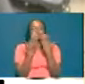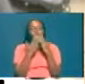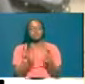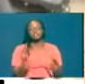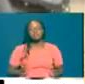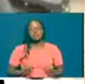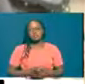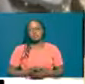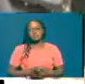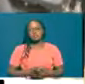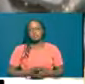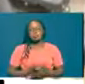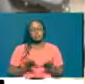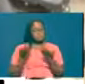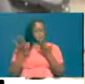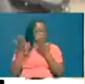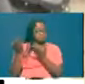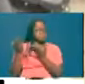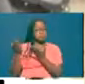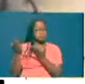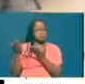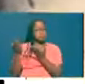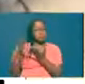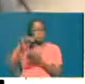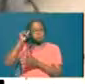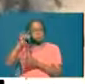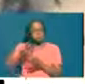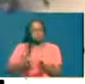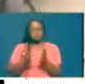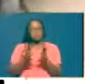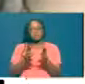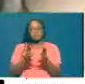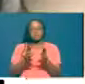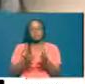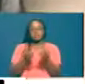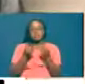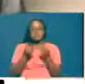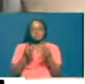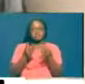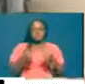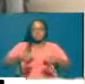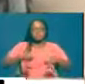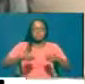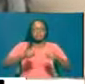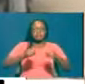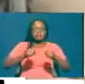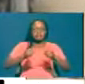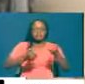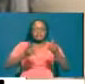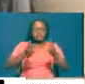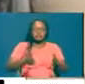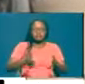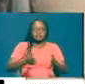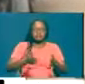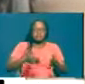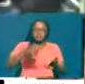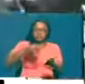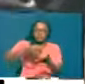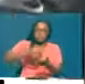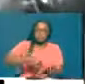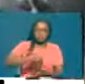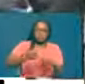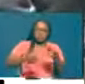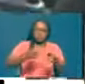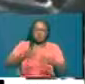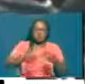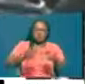These are the scenes that characterized Mombasa Road as hundreds of motorcycle riders paralyzed operations during a protest